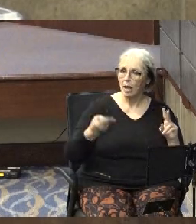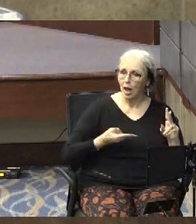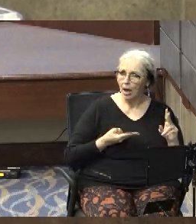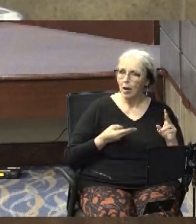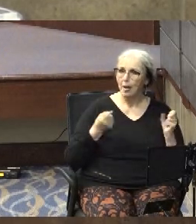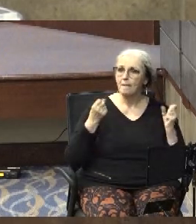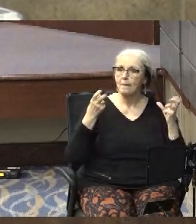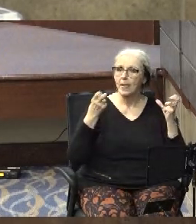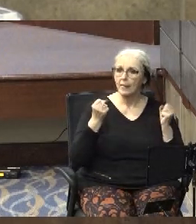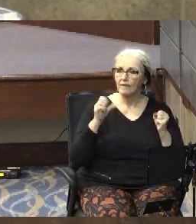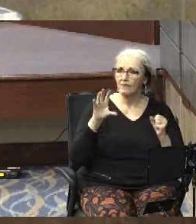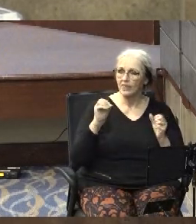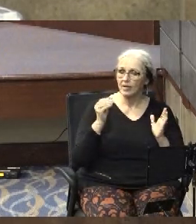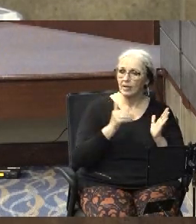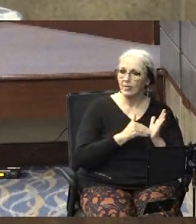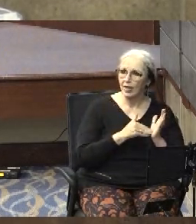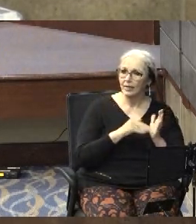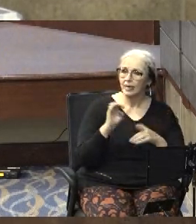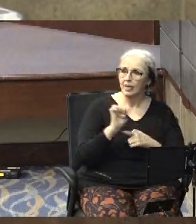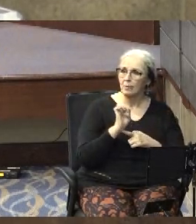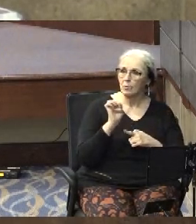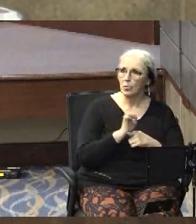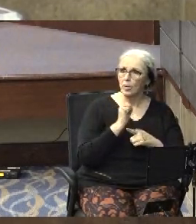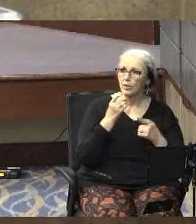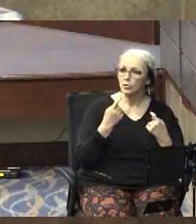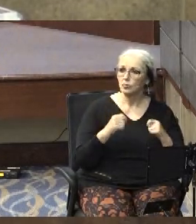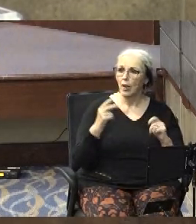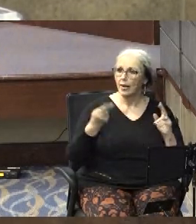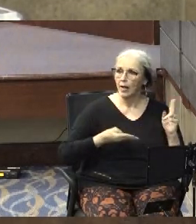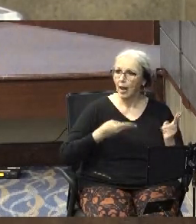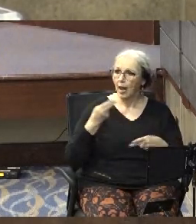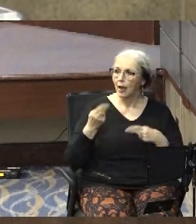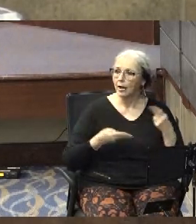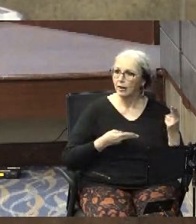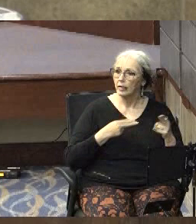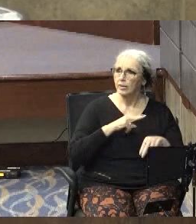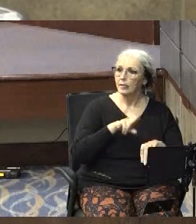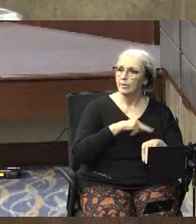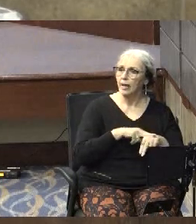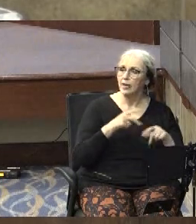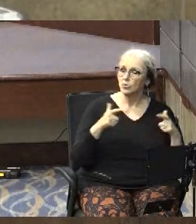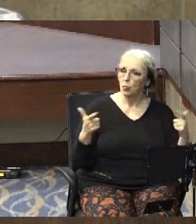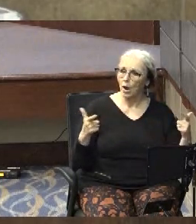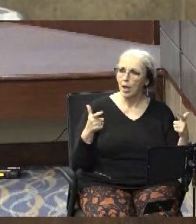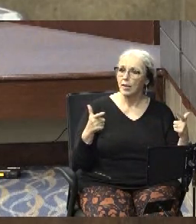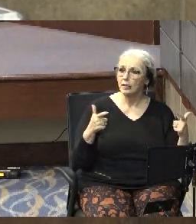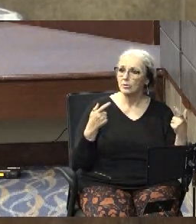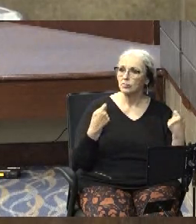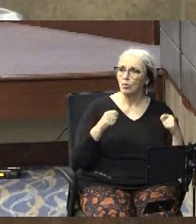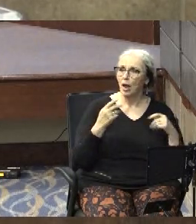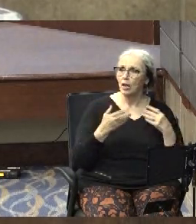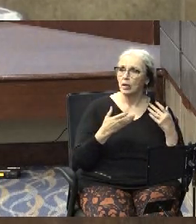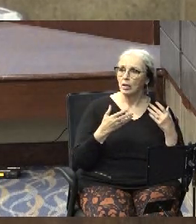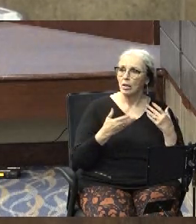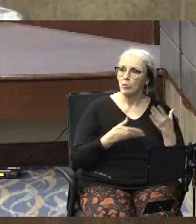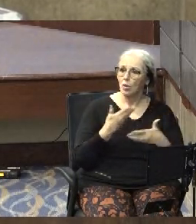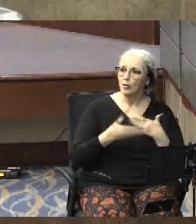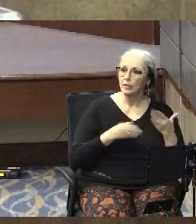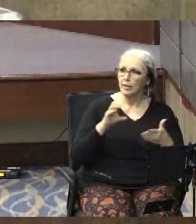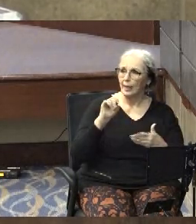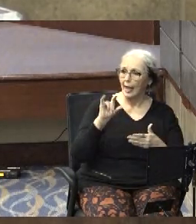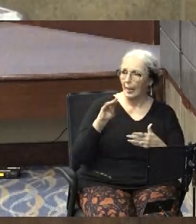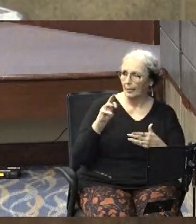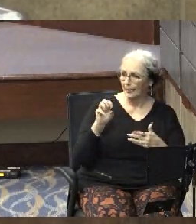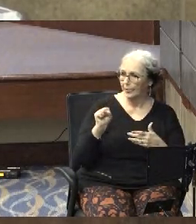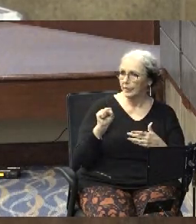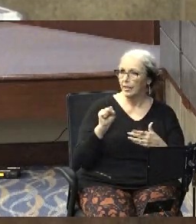many of the 50,000 employees they're trying to hire nationwide to process claims, and